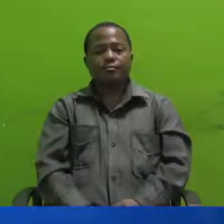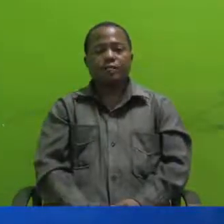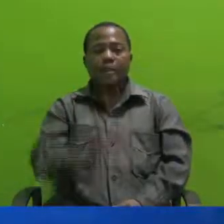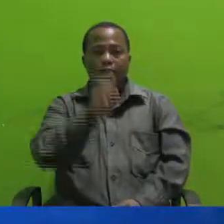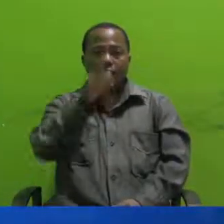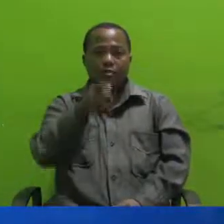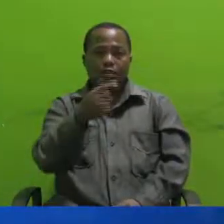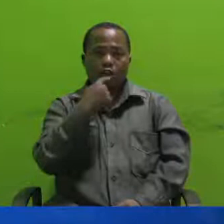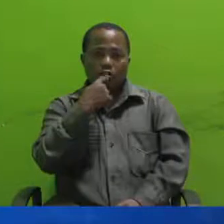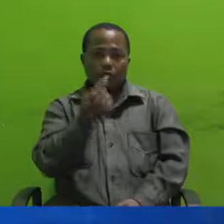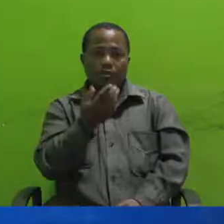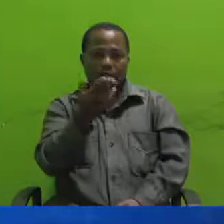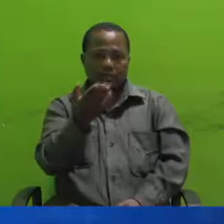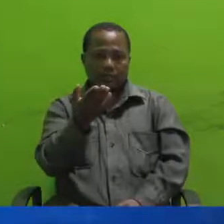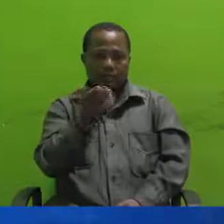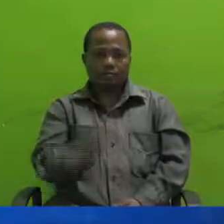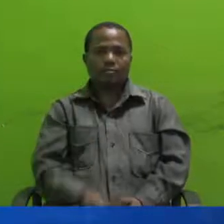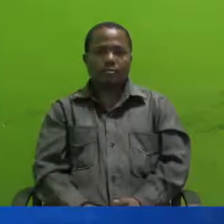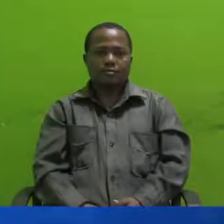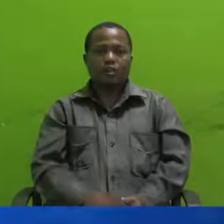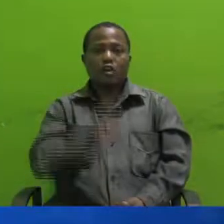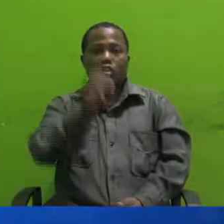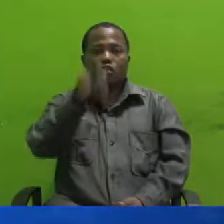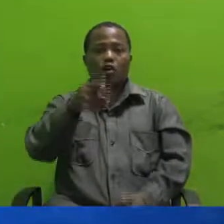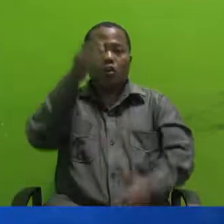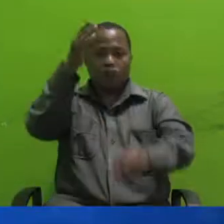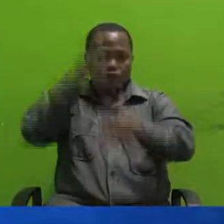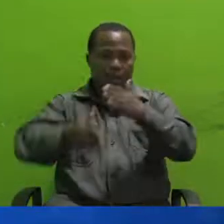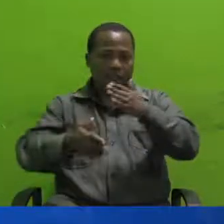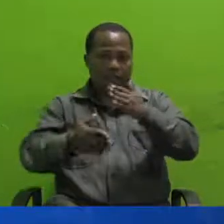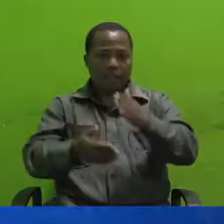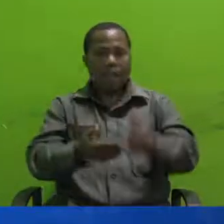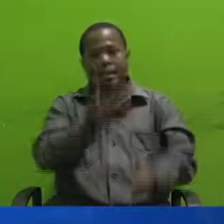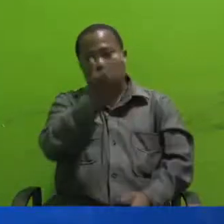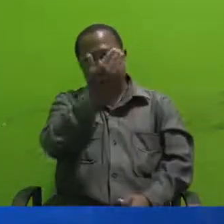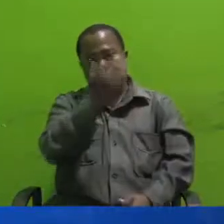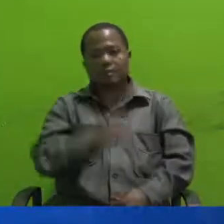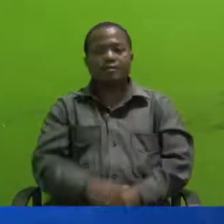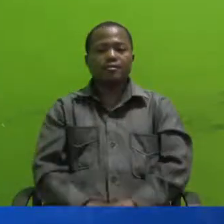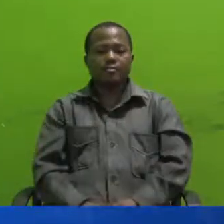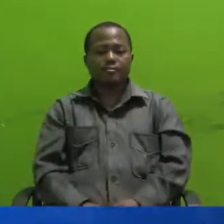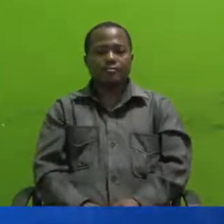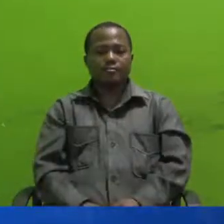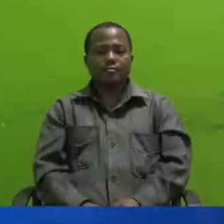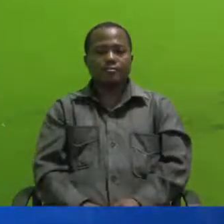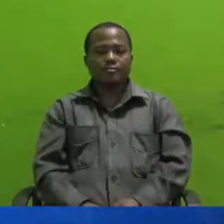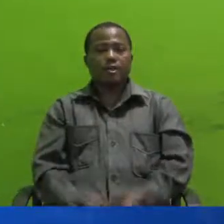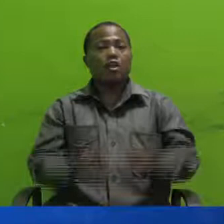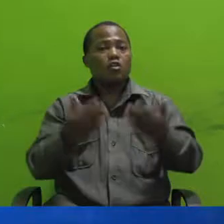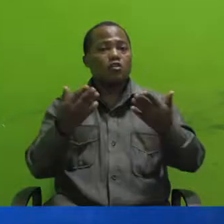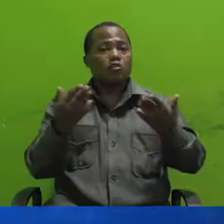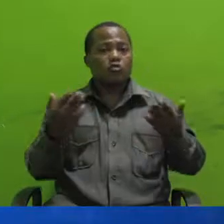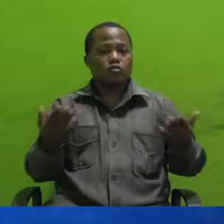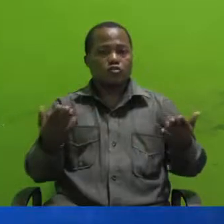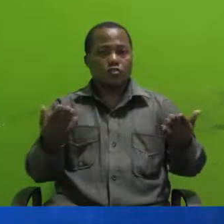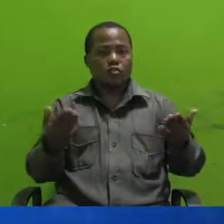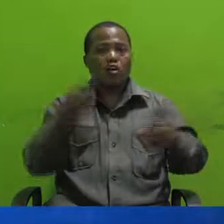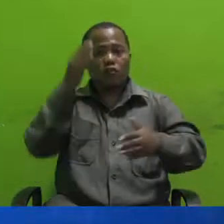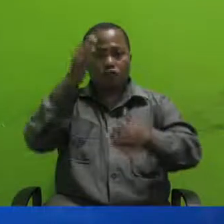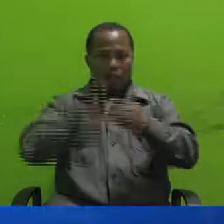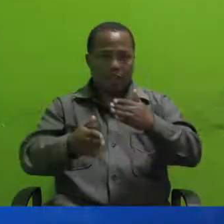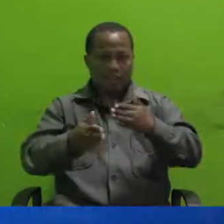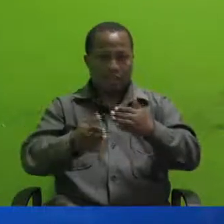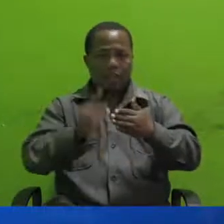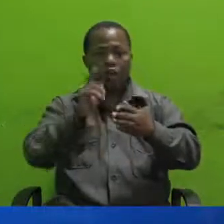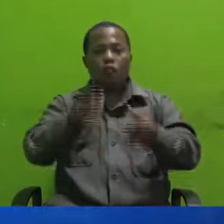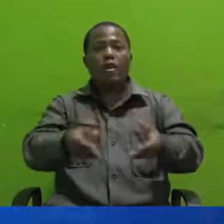LCM between 10 square, which is 100, and 1 is 100. So finally we have 100 minus 64 over 100. So